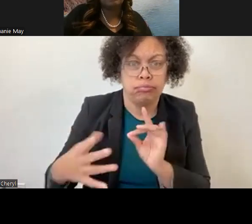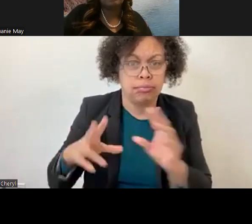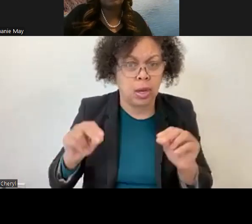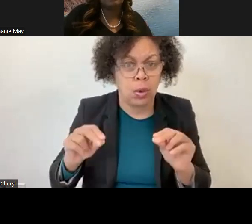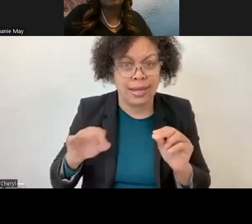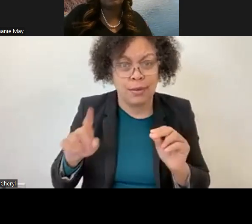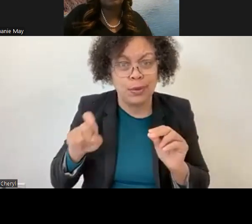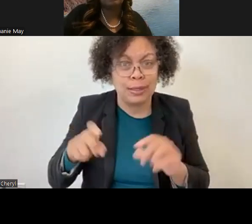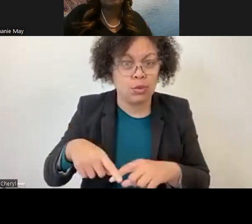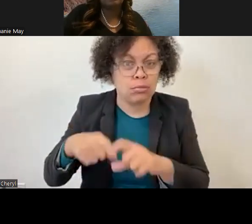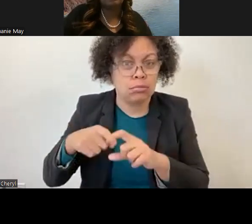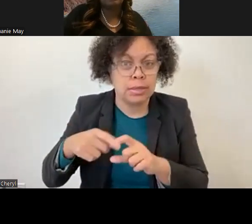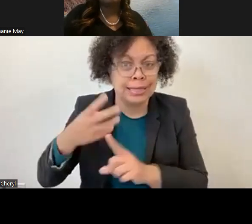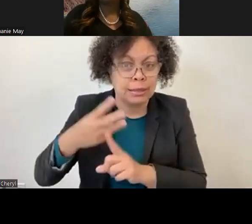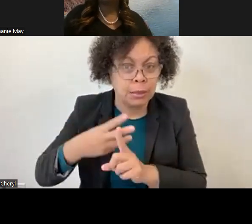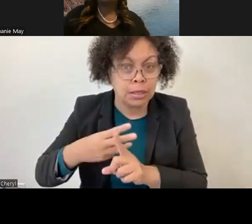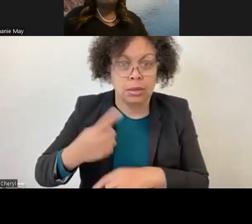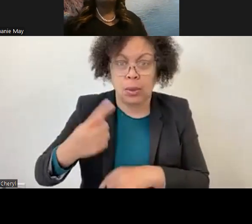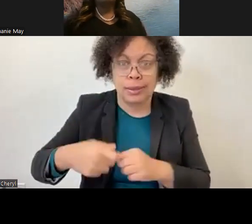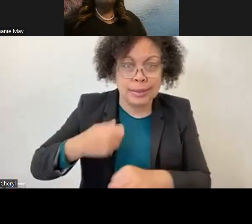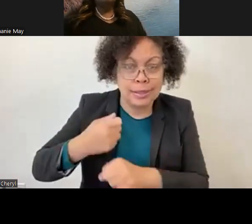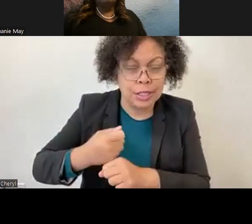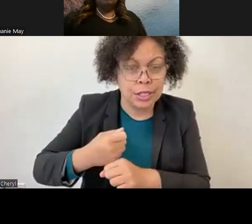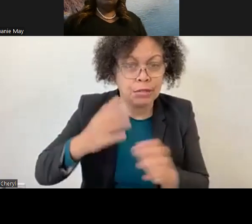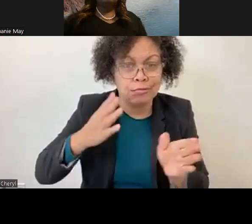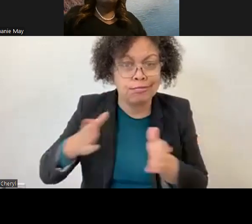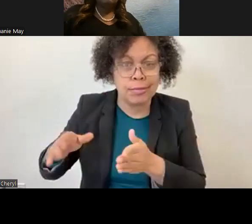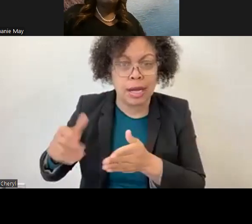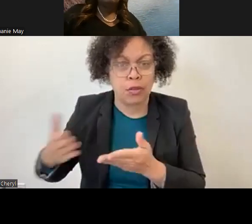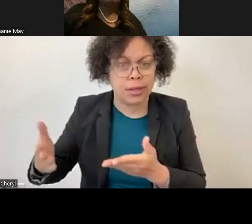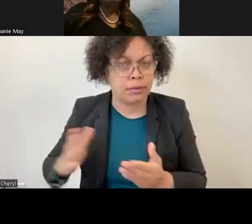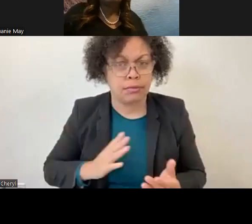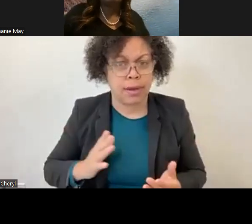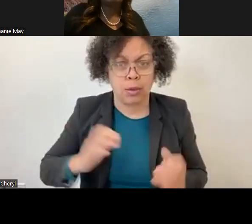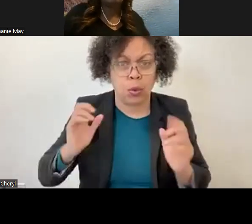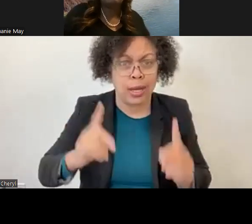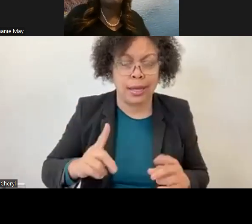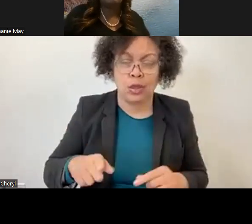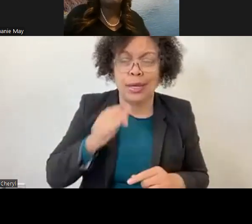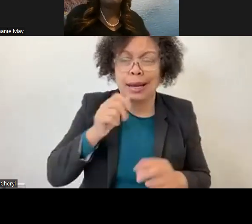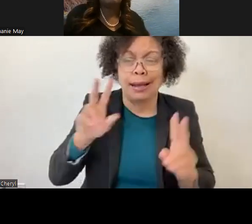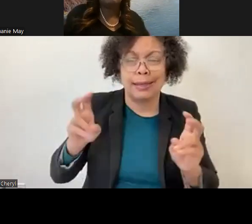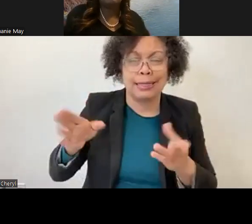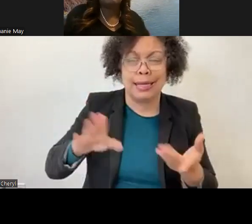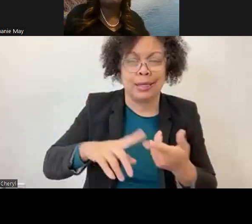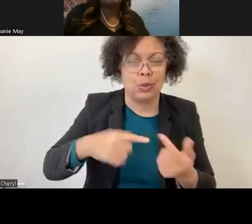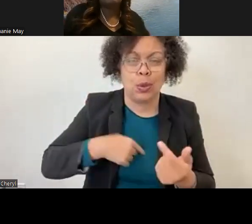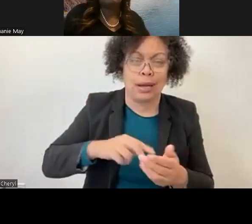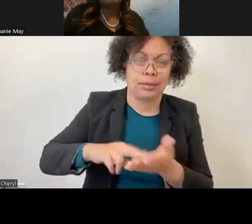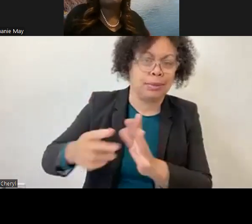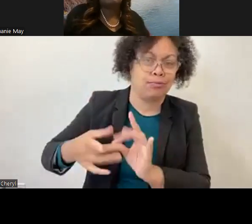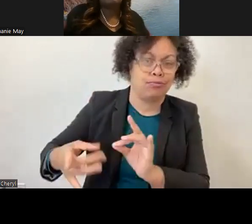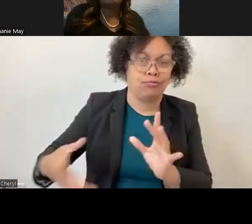step away for 6 months, for a year, you can do that, but you won't be dead to us, right? We'll still